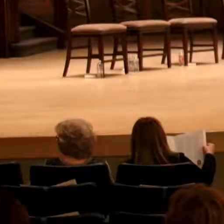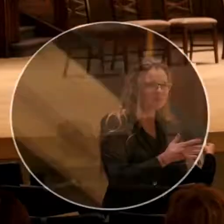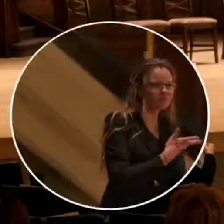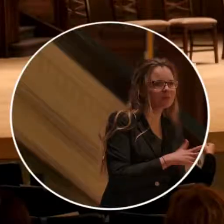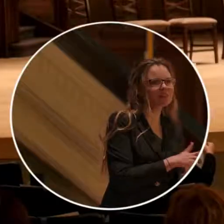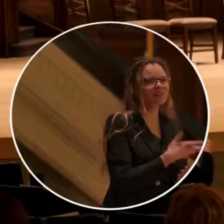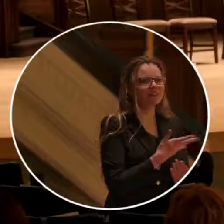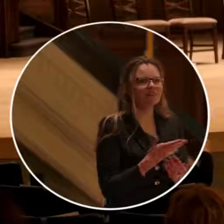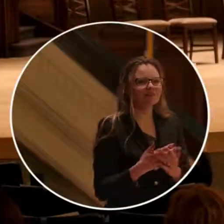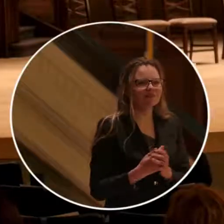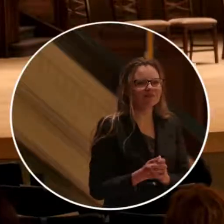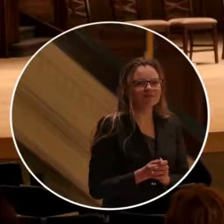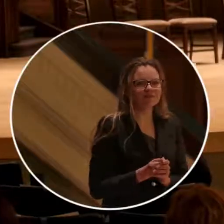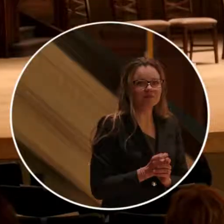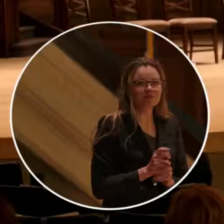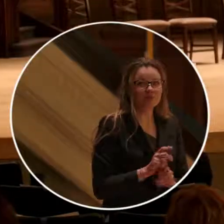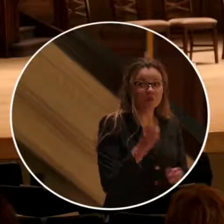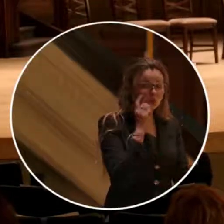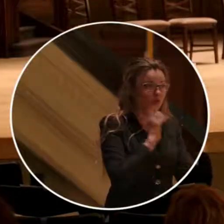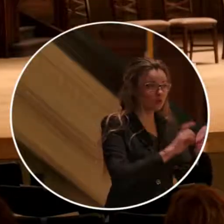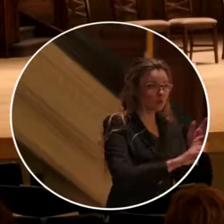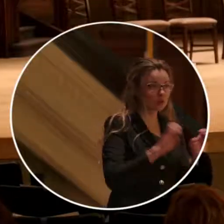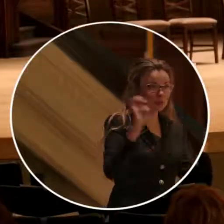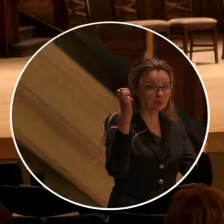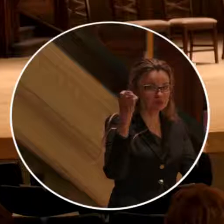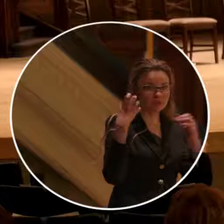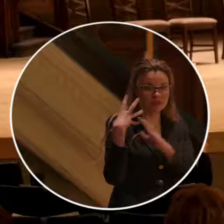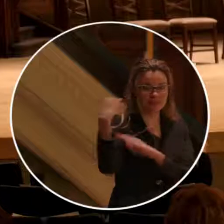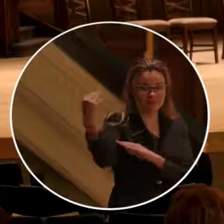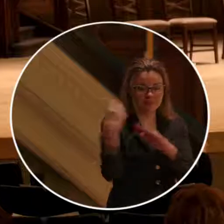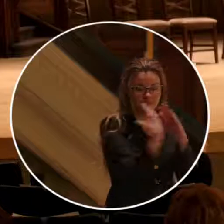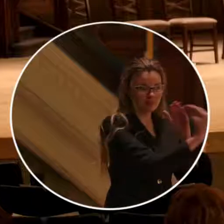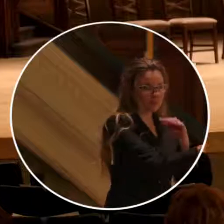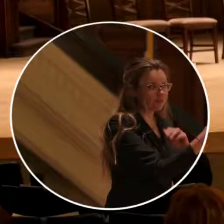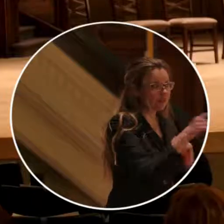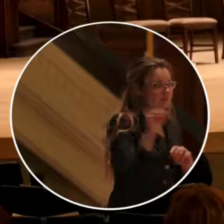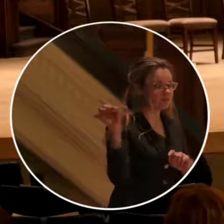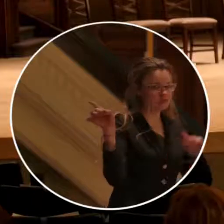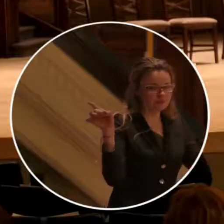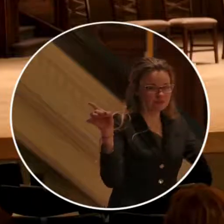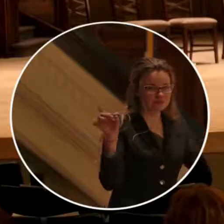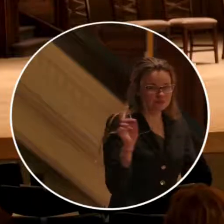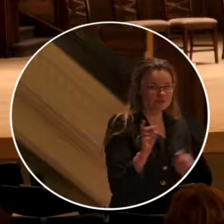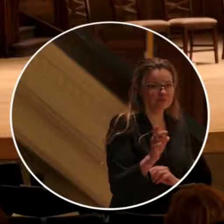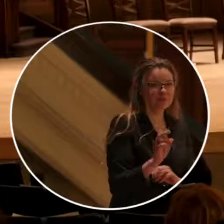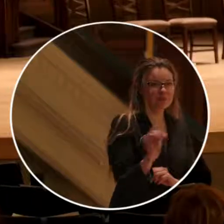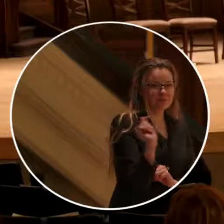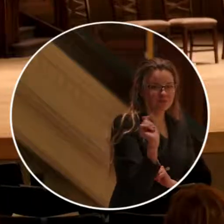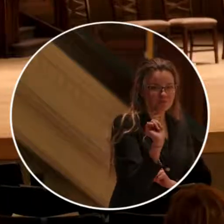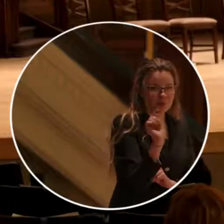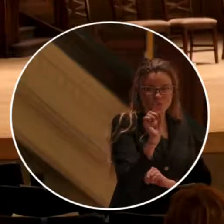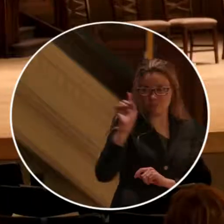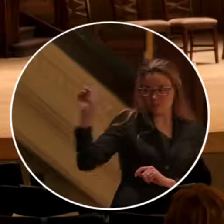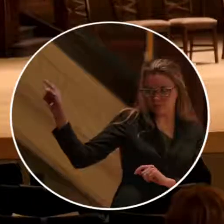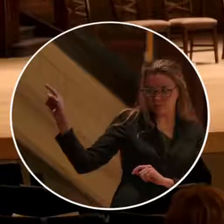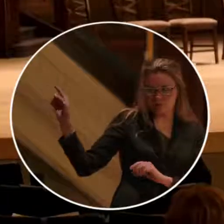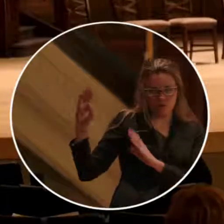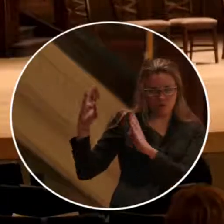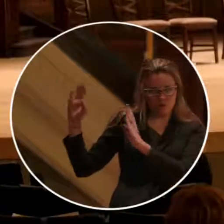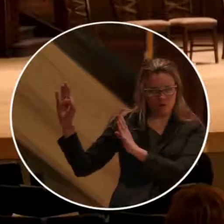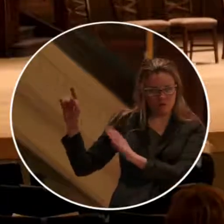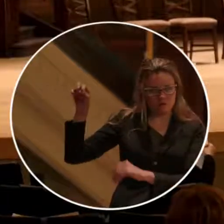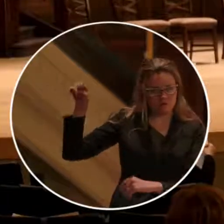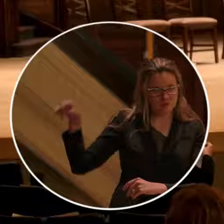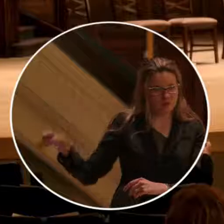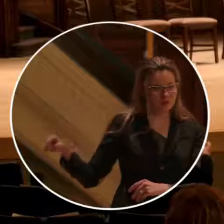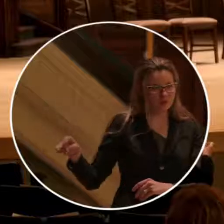take notice of the emergency exits located at all corners of the hall on both levels. Restrooms are to the back of the hall downstairs. Additional